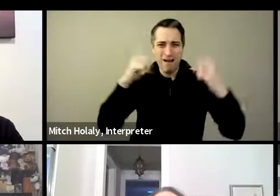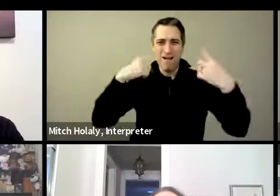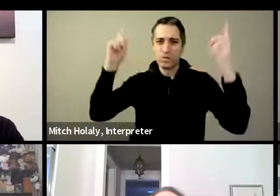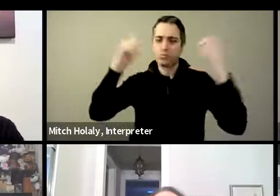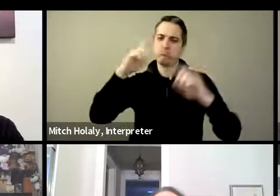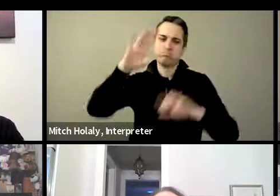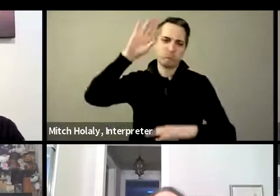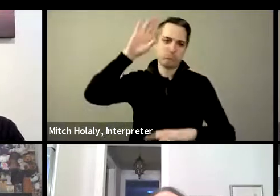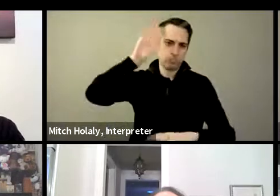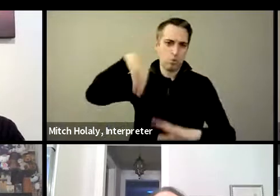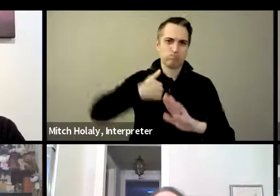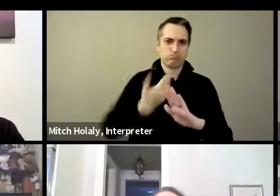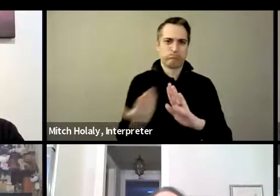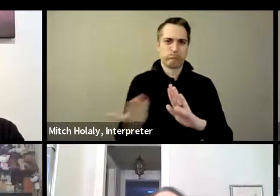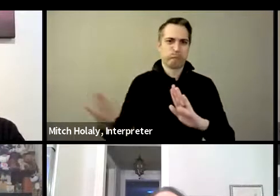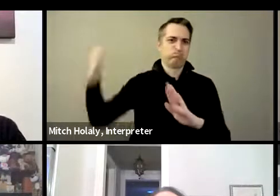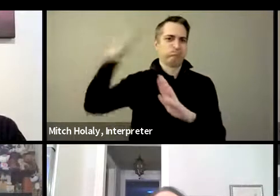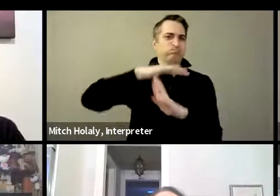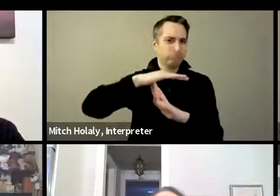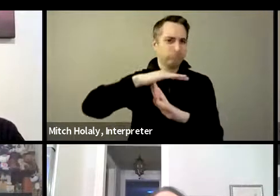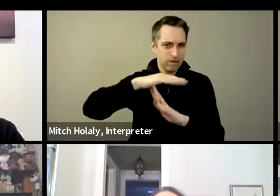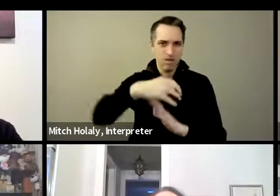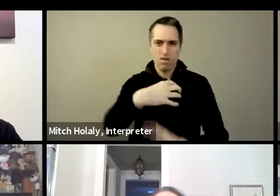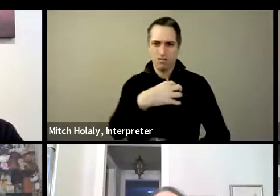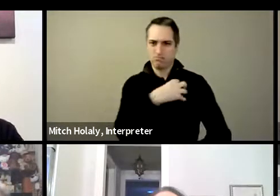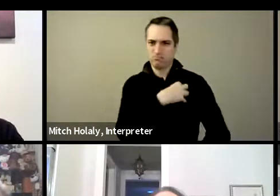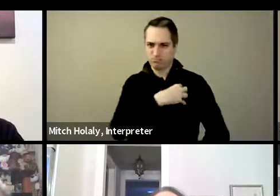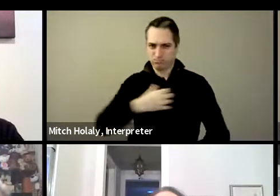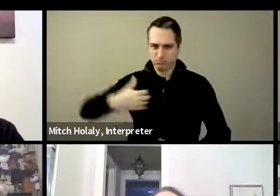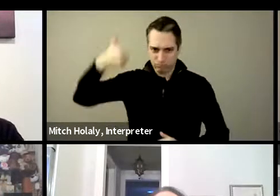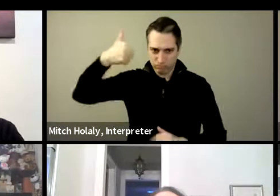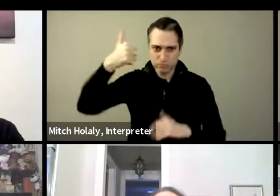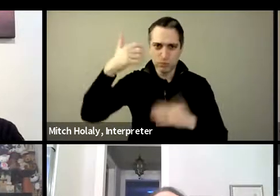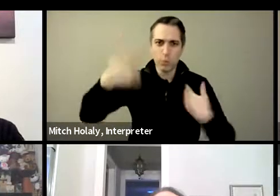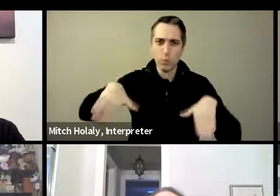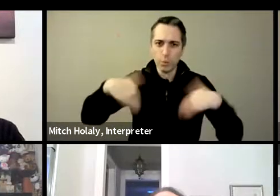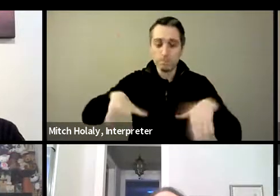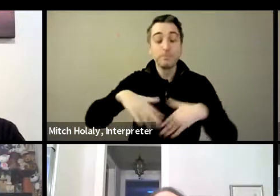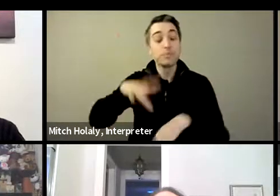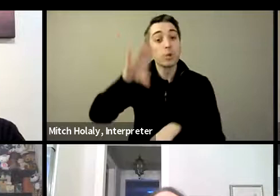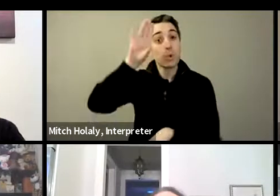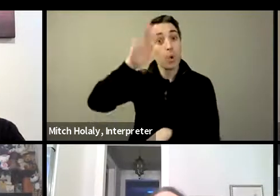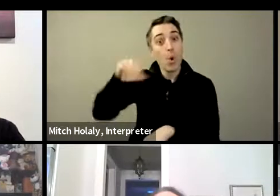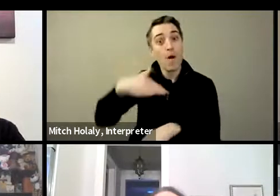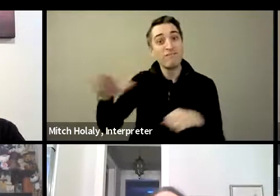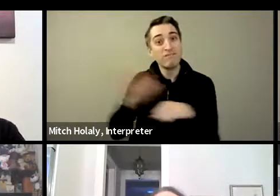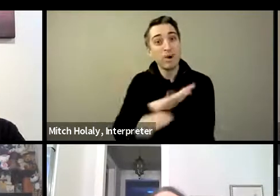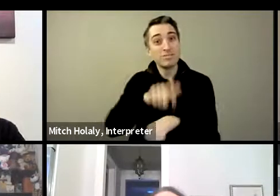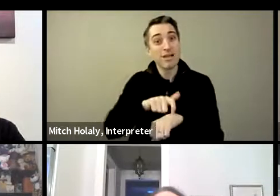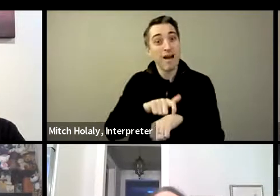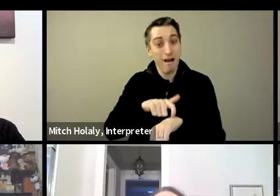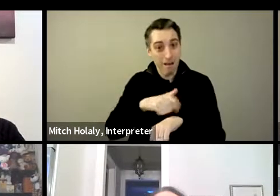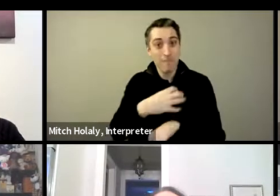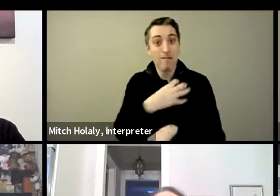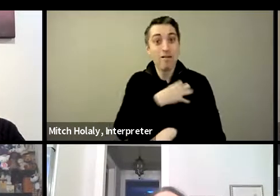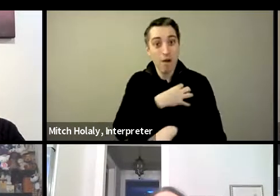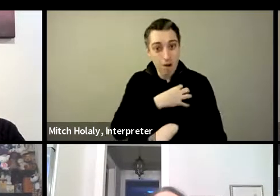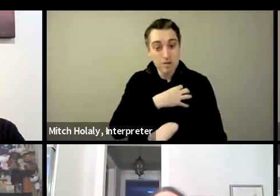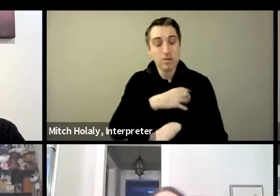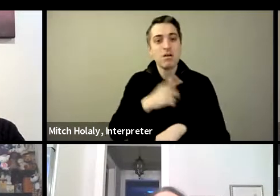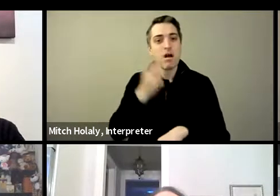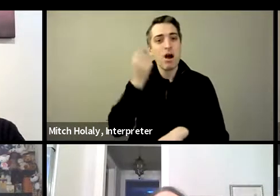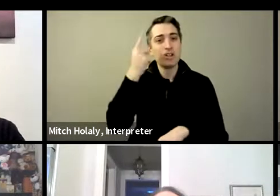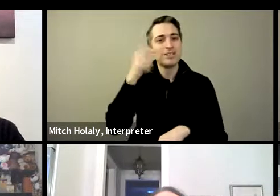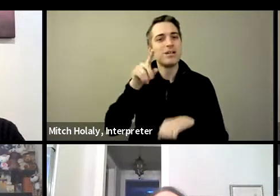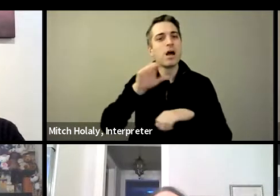officials. And whereas while working as a full-time police officer, Napoleon put himself through night school, earning an